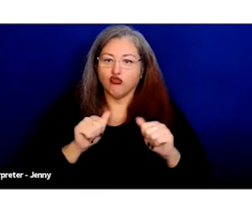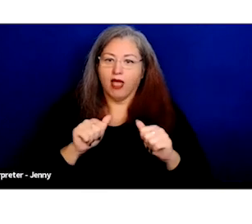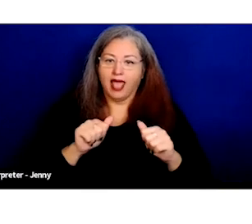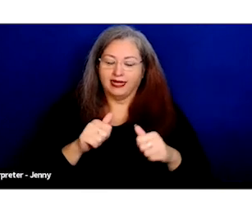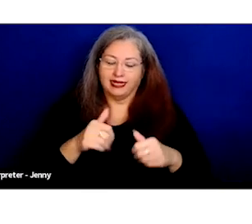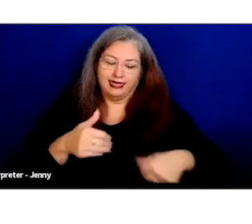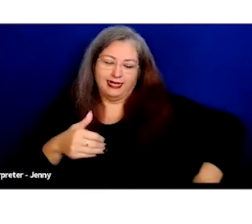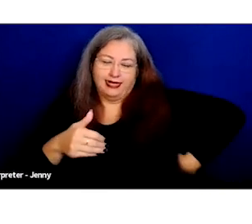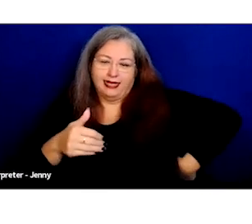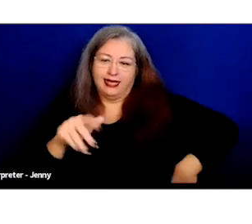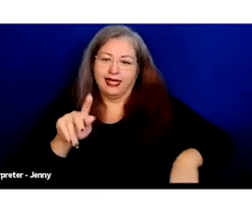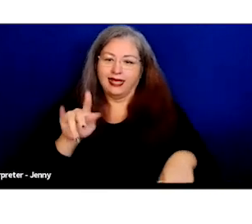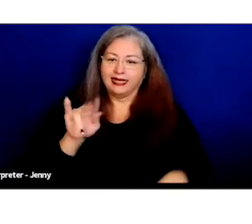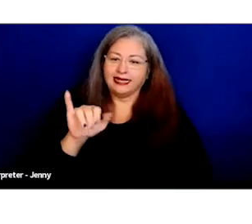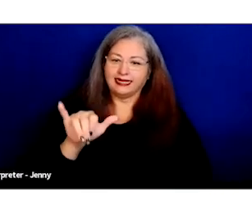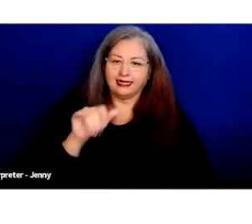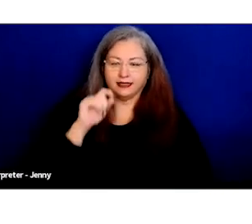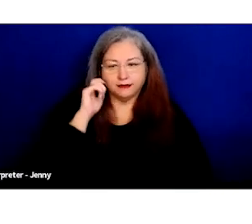kidney.